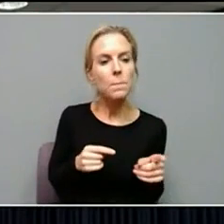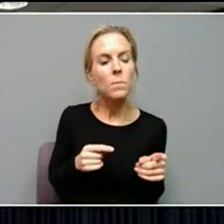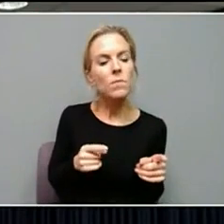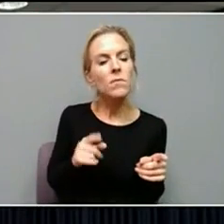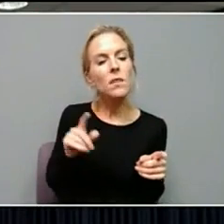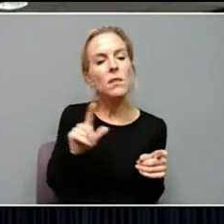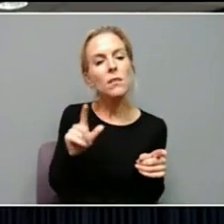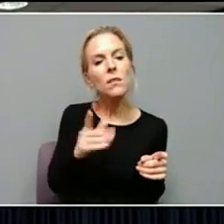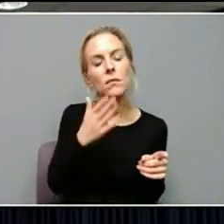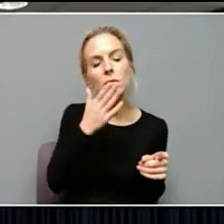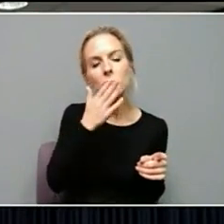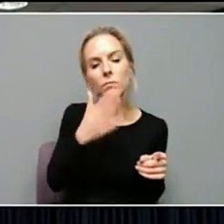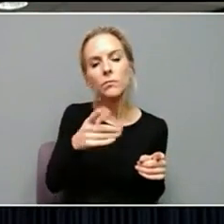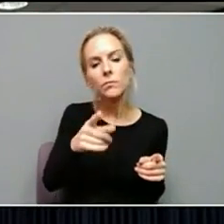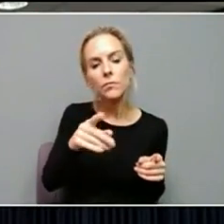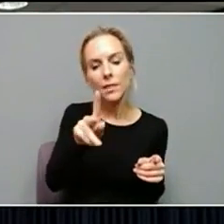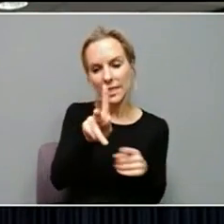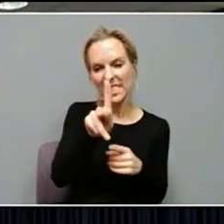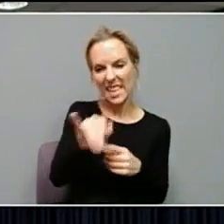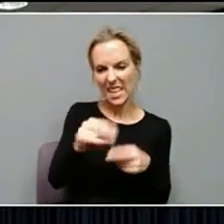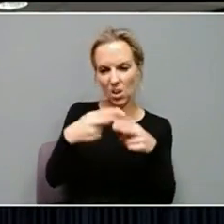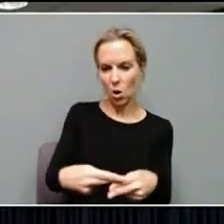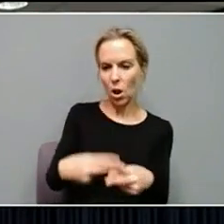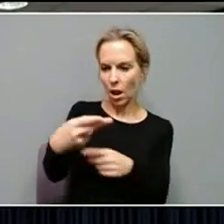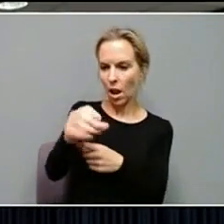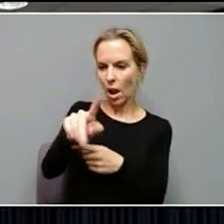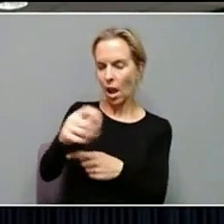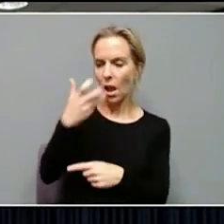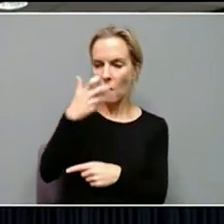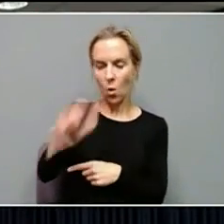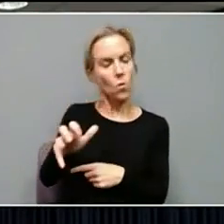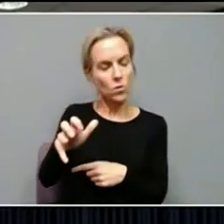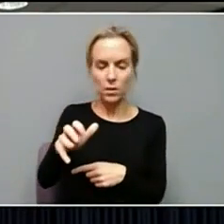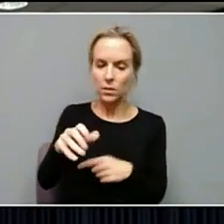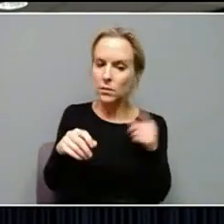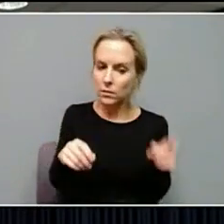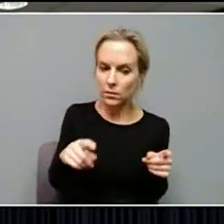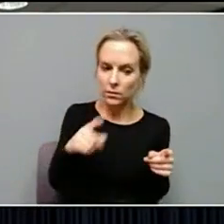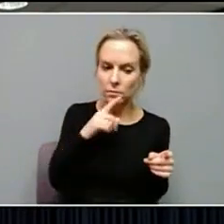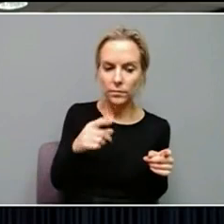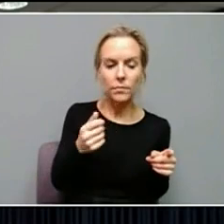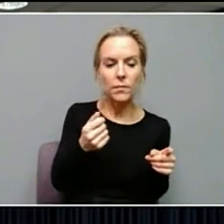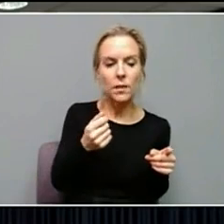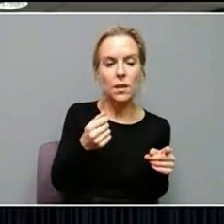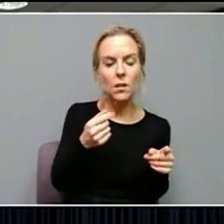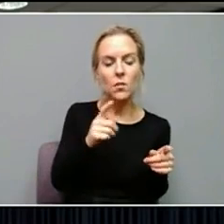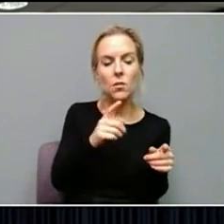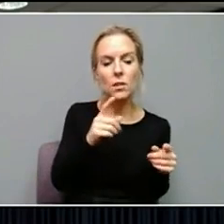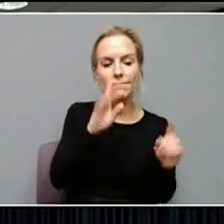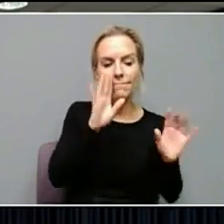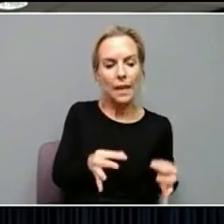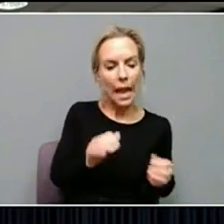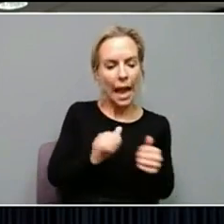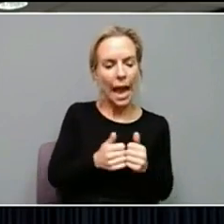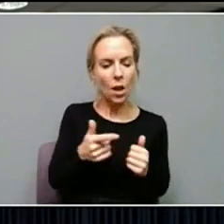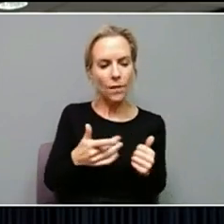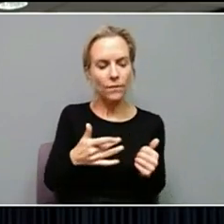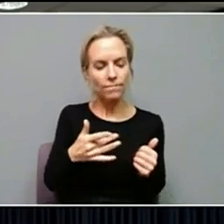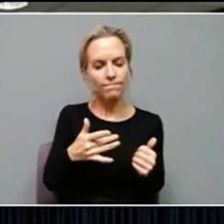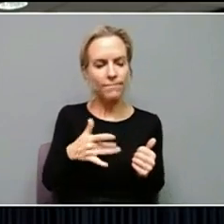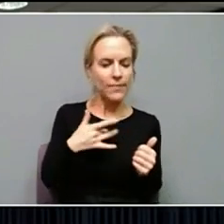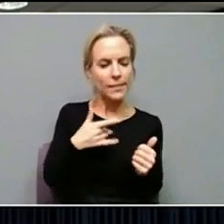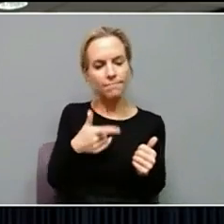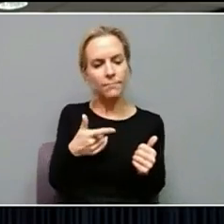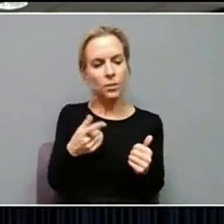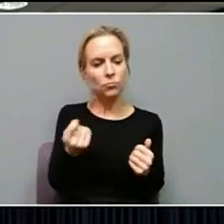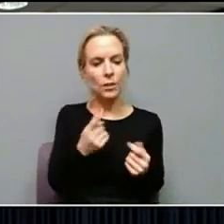In lieu of, as you call it, hot, and the recent Supreme Court decision, how close are you to putting something together that